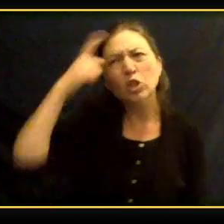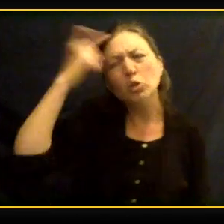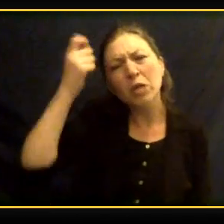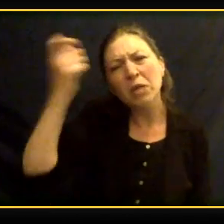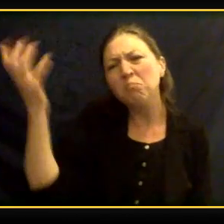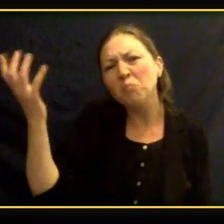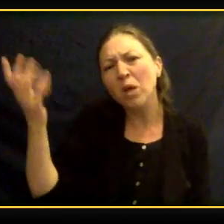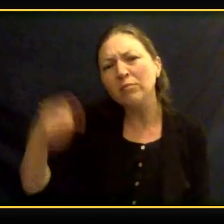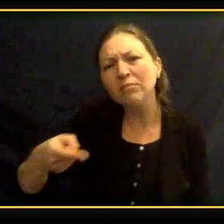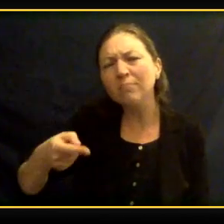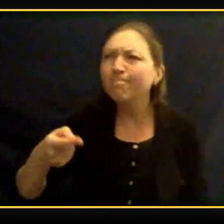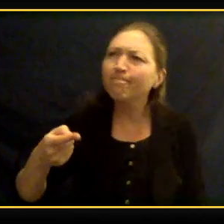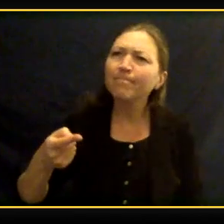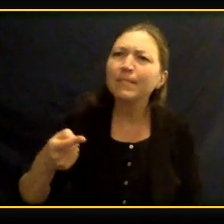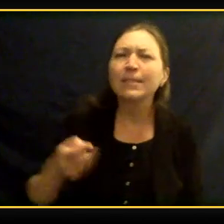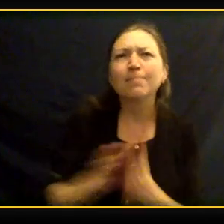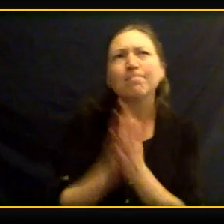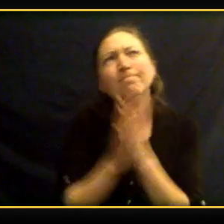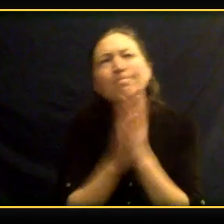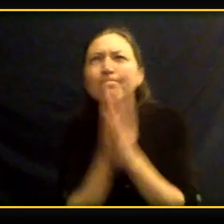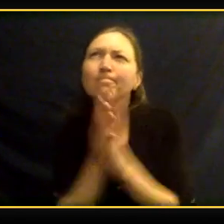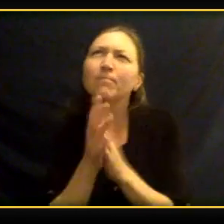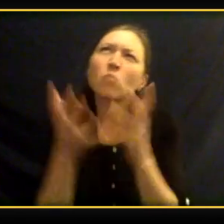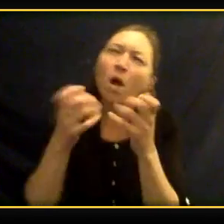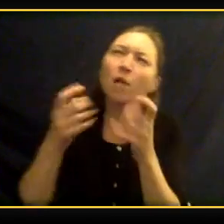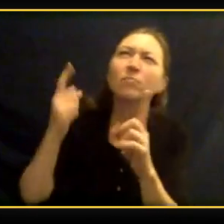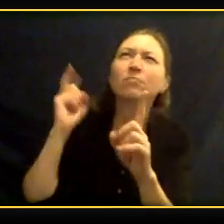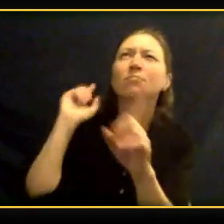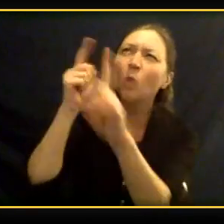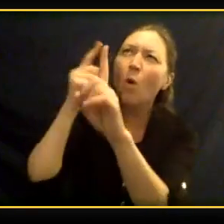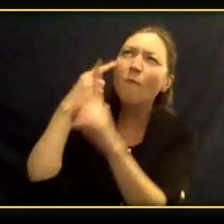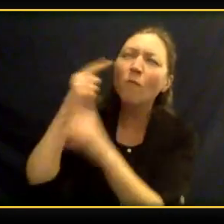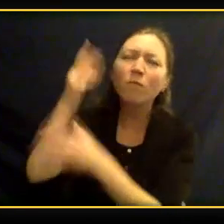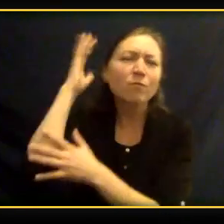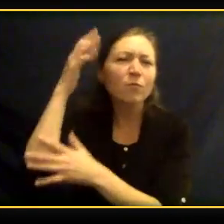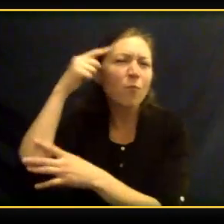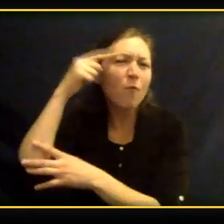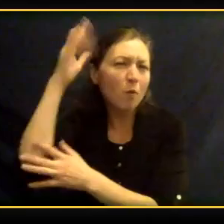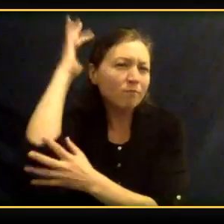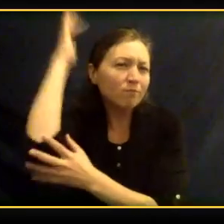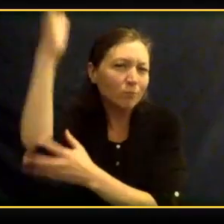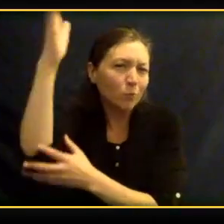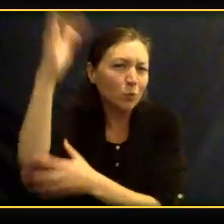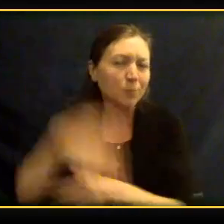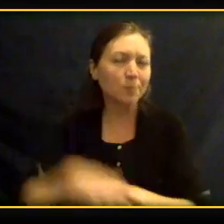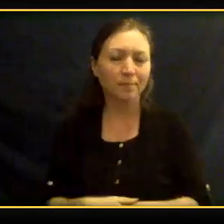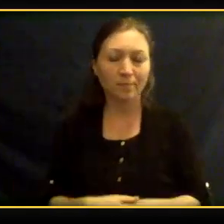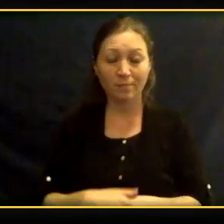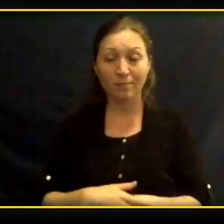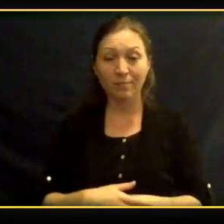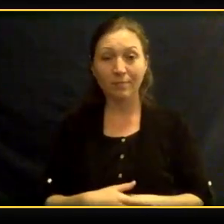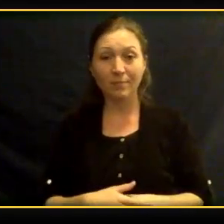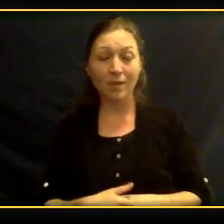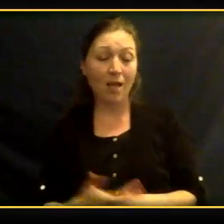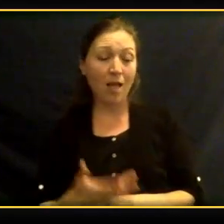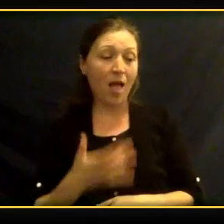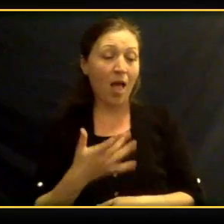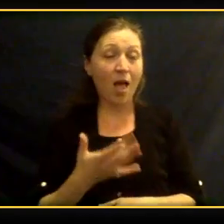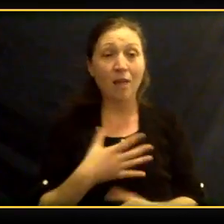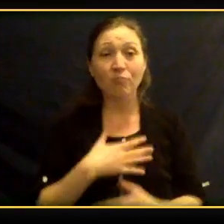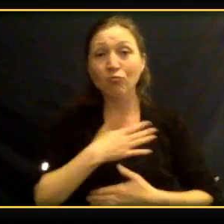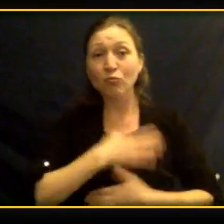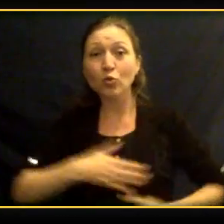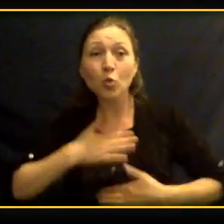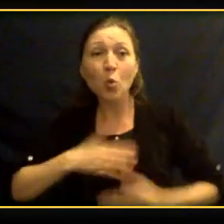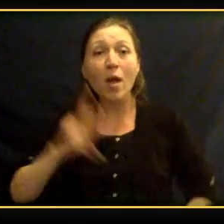you have for something in the future. One of the things that I like to do is karate. I've been doing it for the past